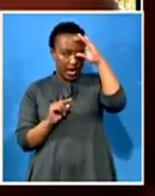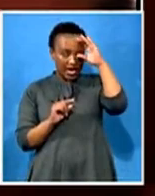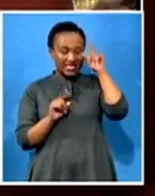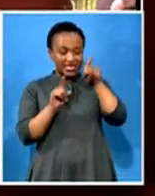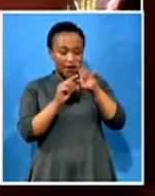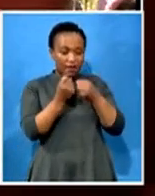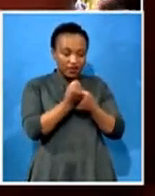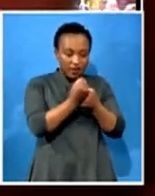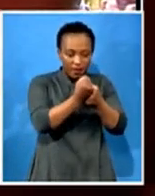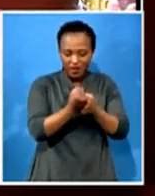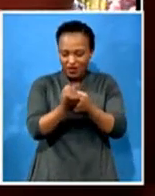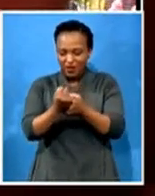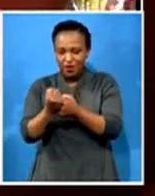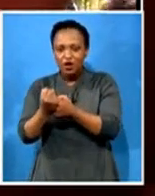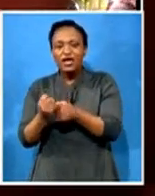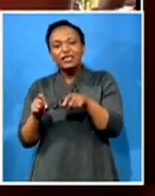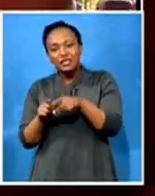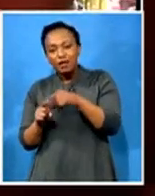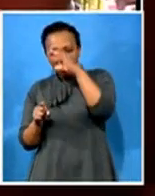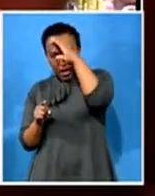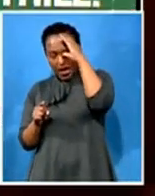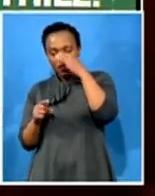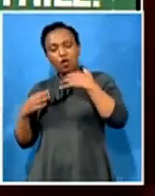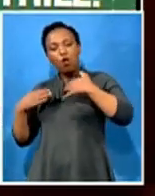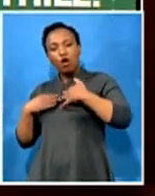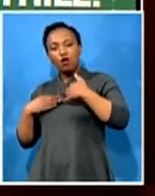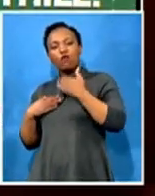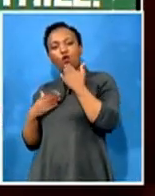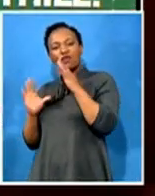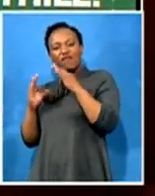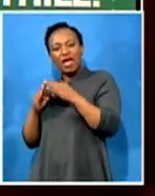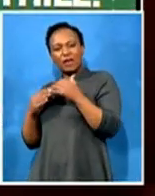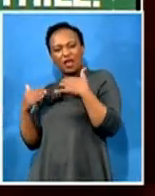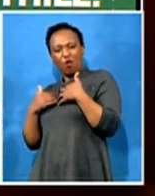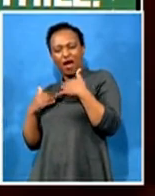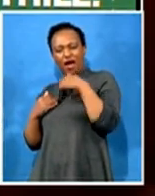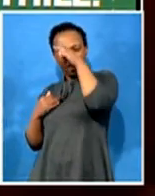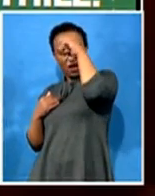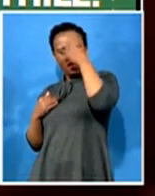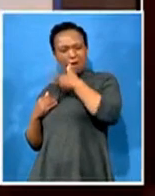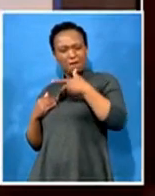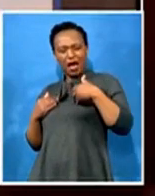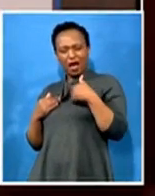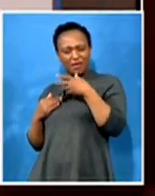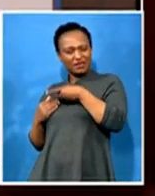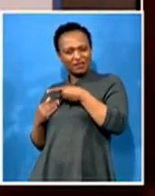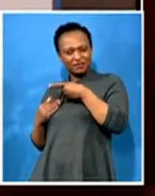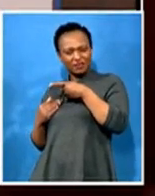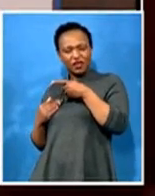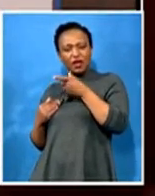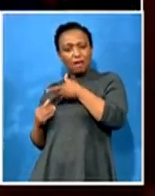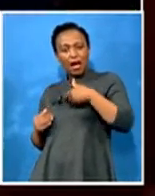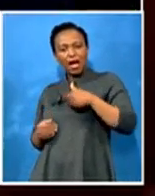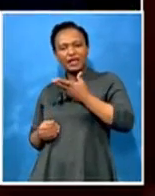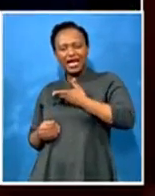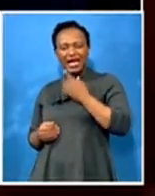who are worried about their health and safety. Kids asking their mums, their dads, do you have to go to work? Will you be safe? So